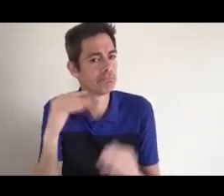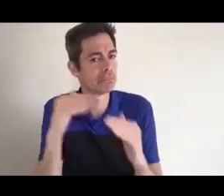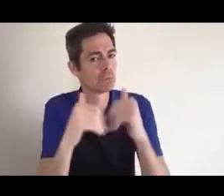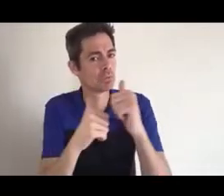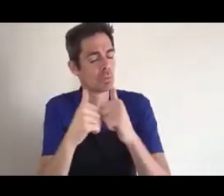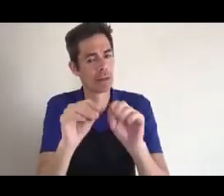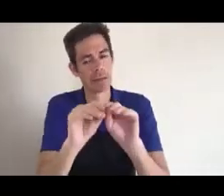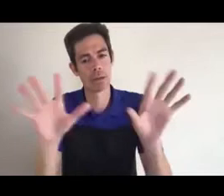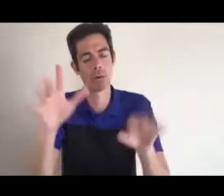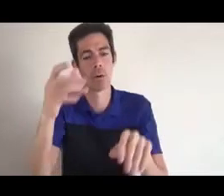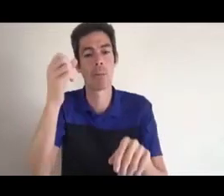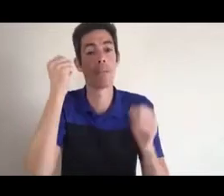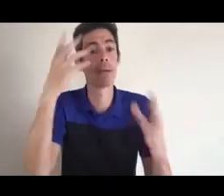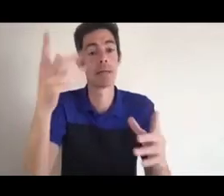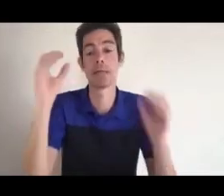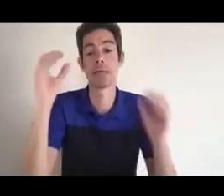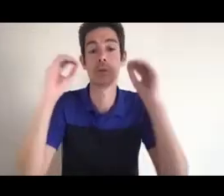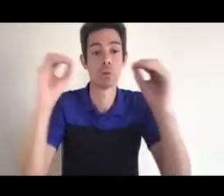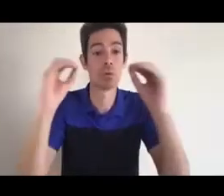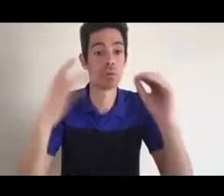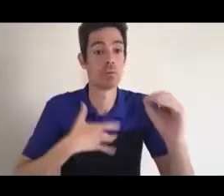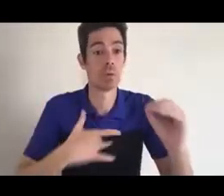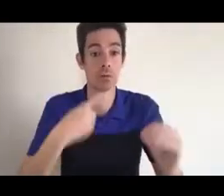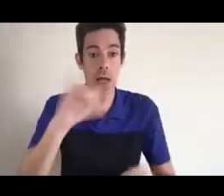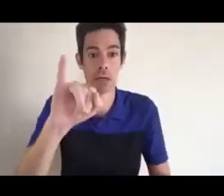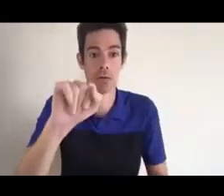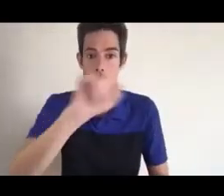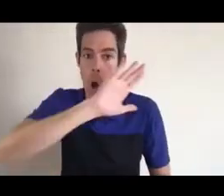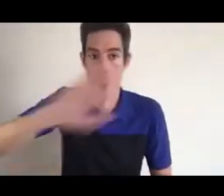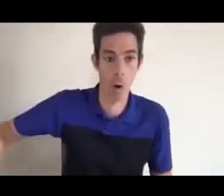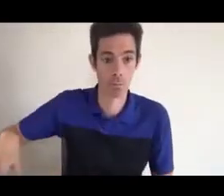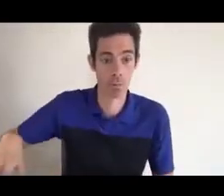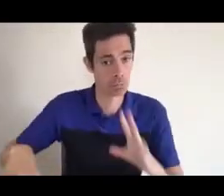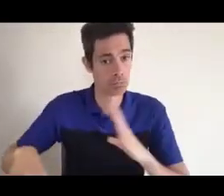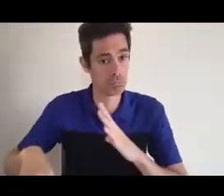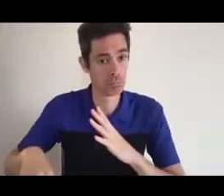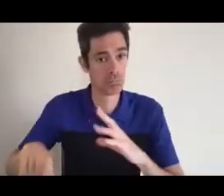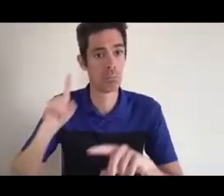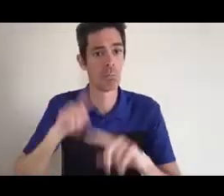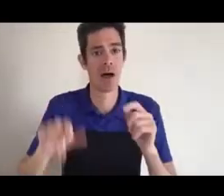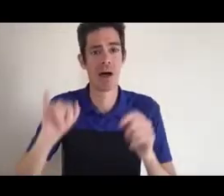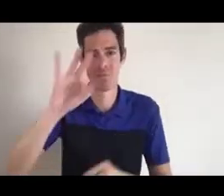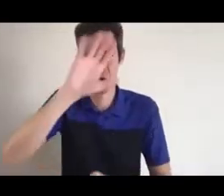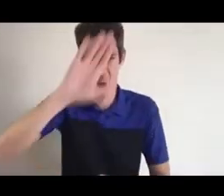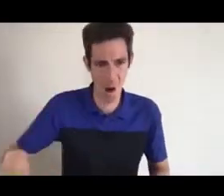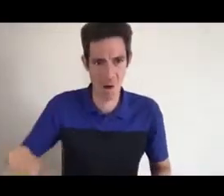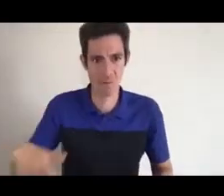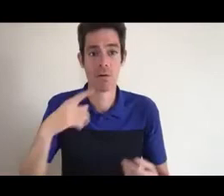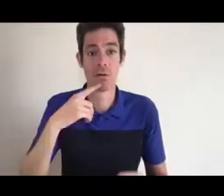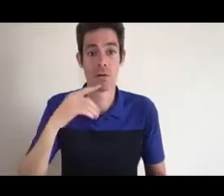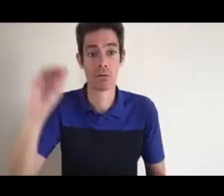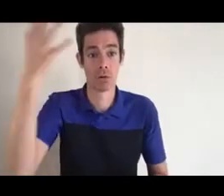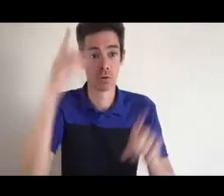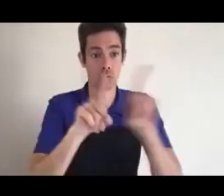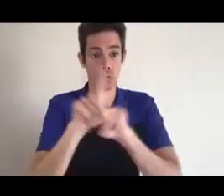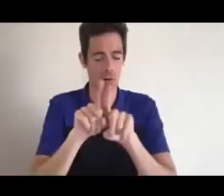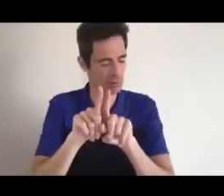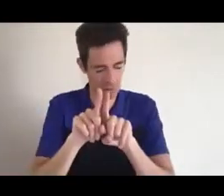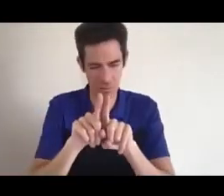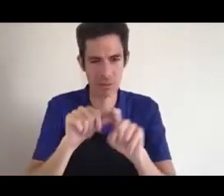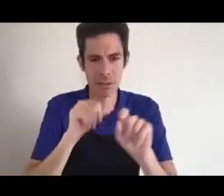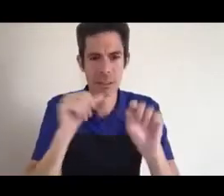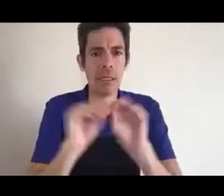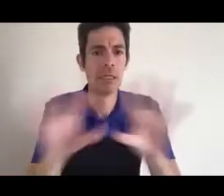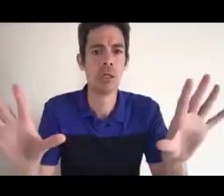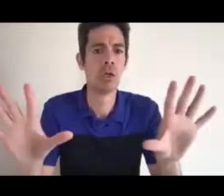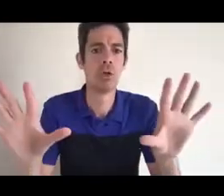oh yeah, equal structure is pretty clear to me, but a lot of teachers will say is or don't say that word